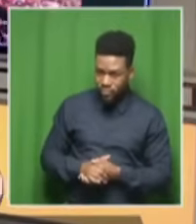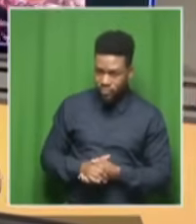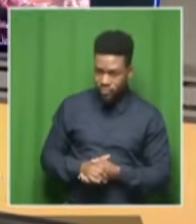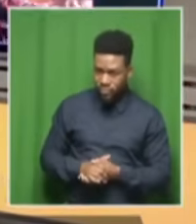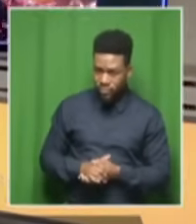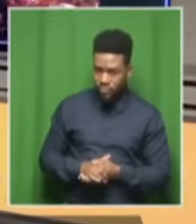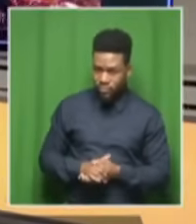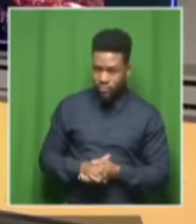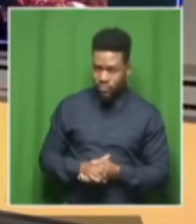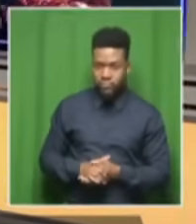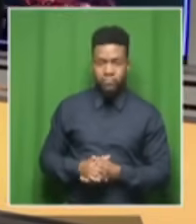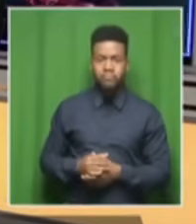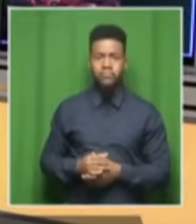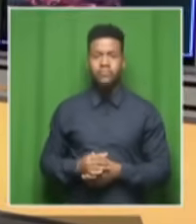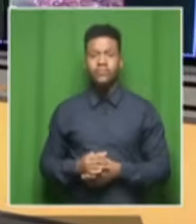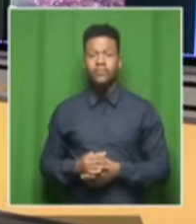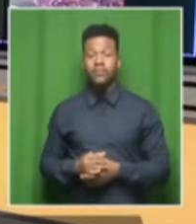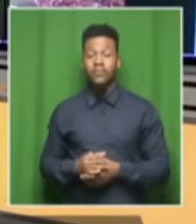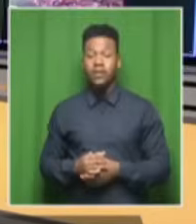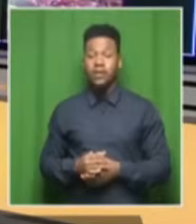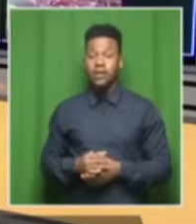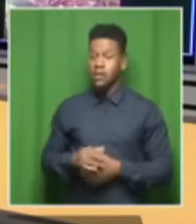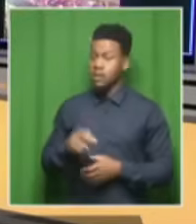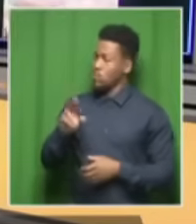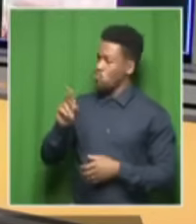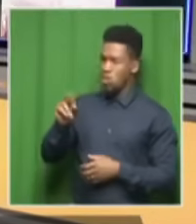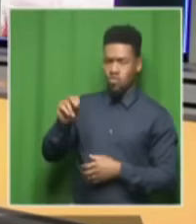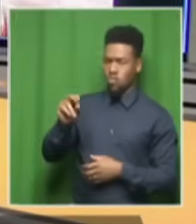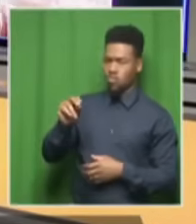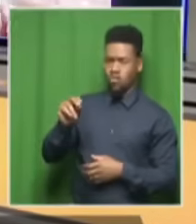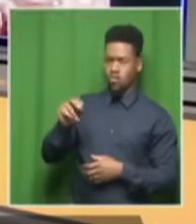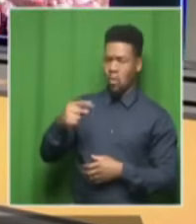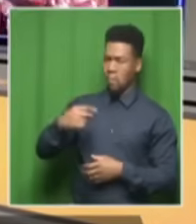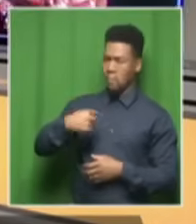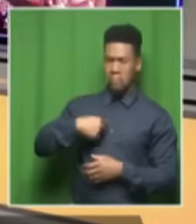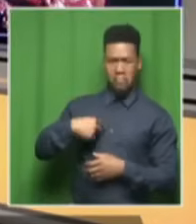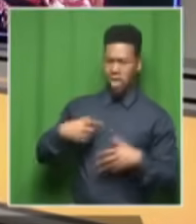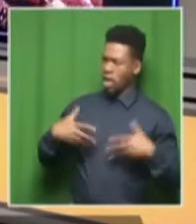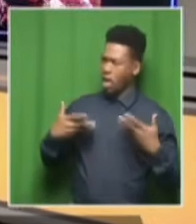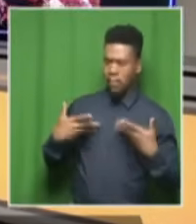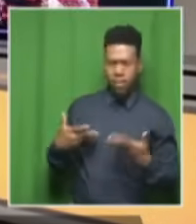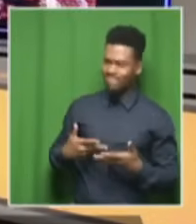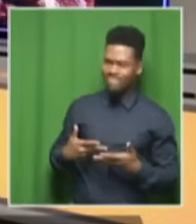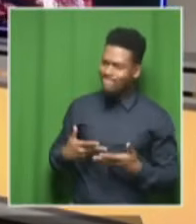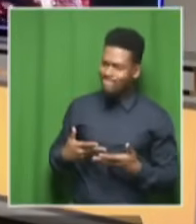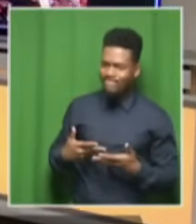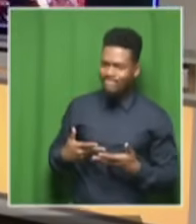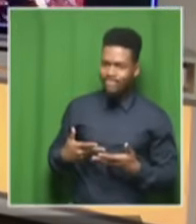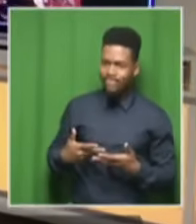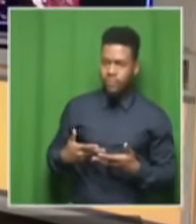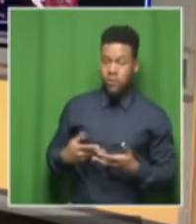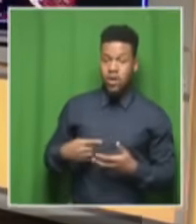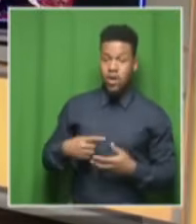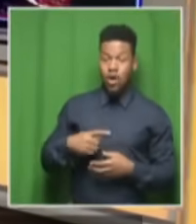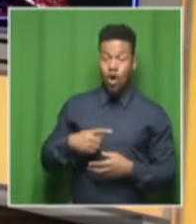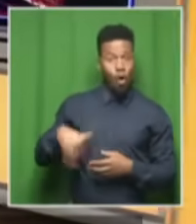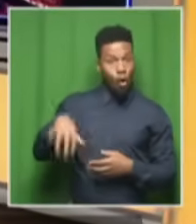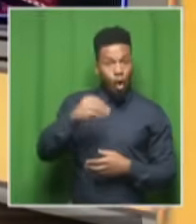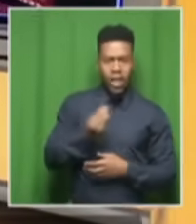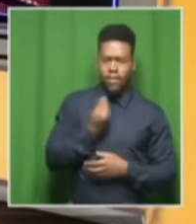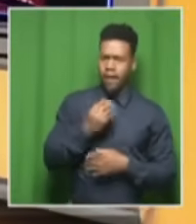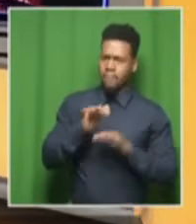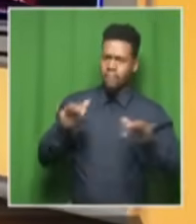Not at all, not at all. And I think it shouldn't make any South African, young or old, happy. You know, when our current leadership came